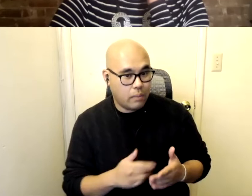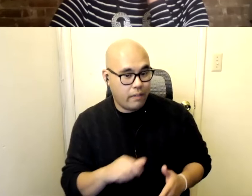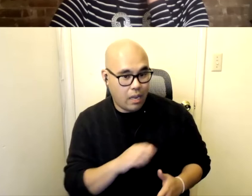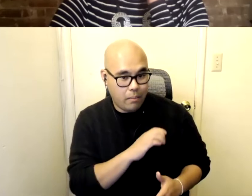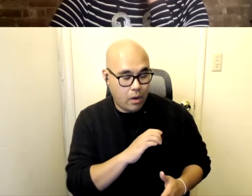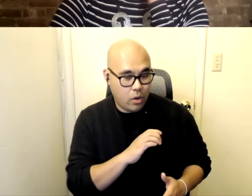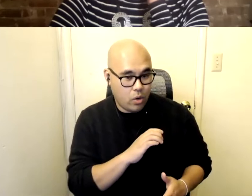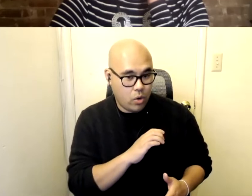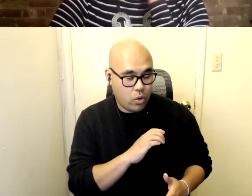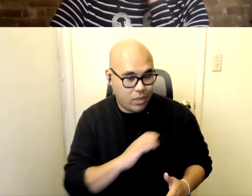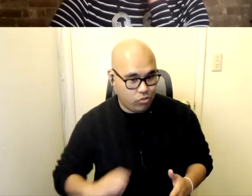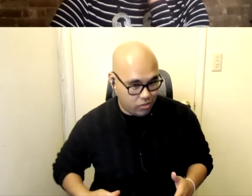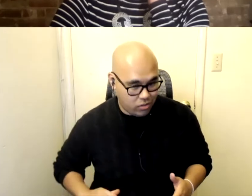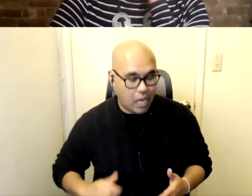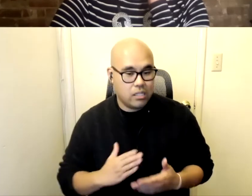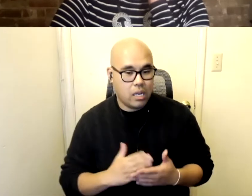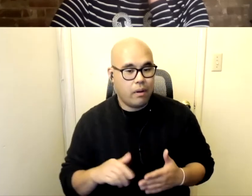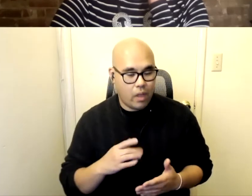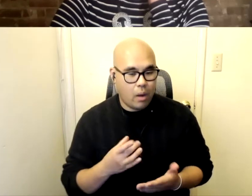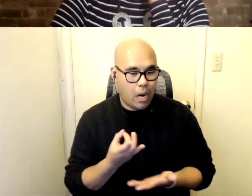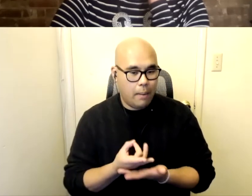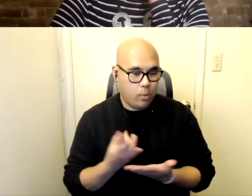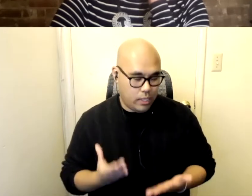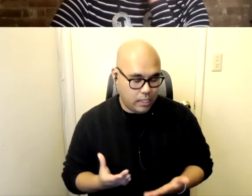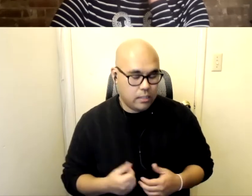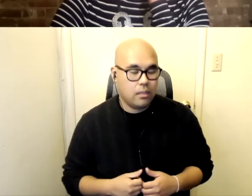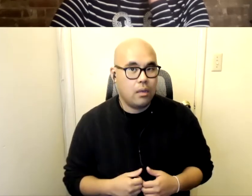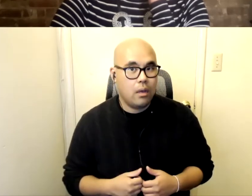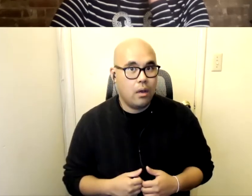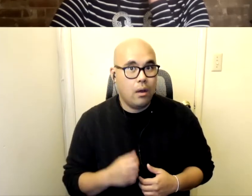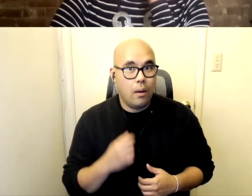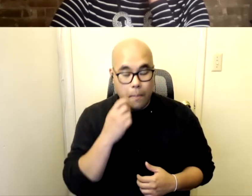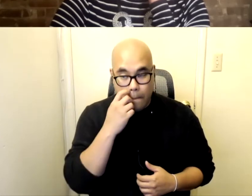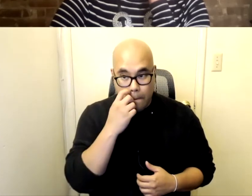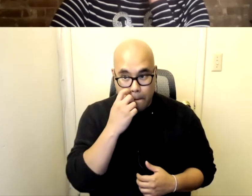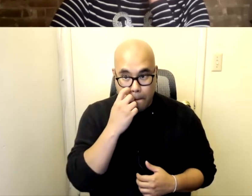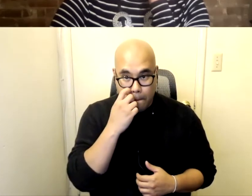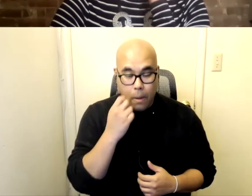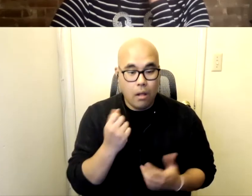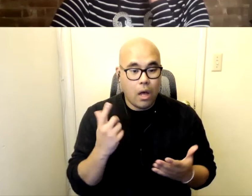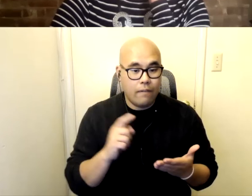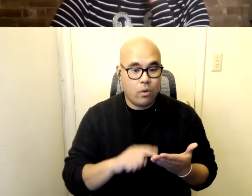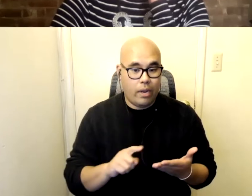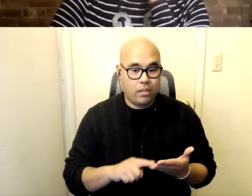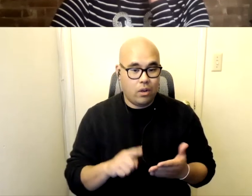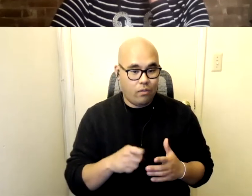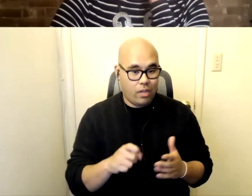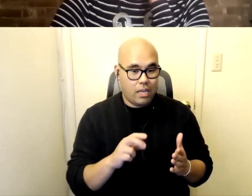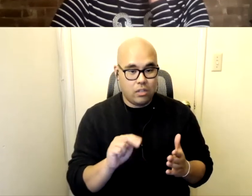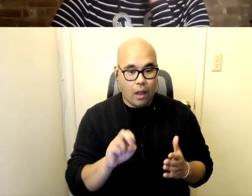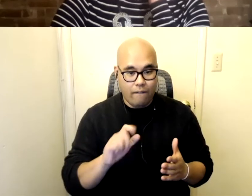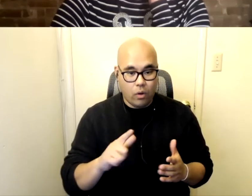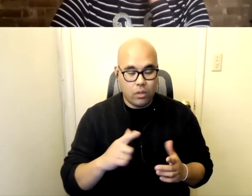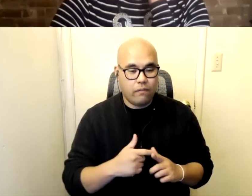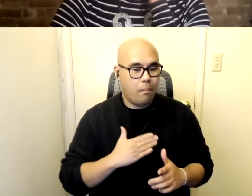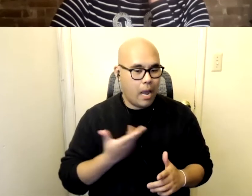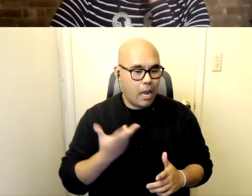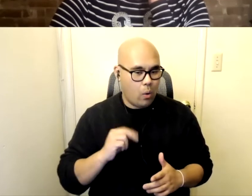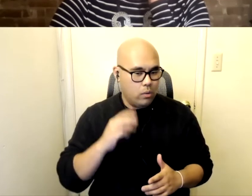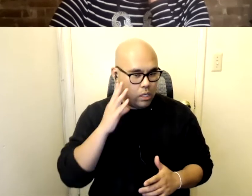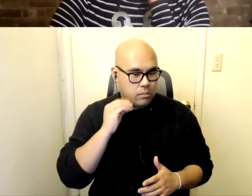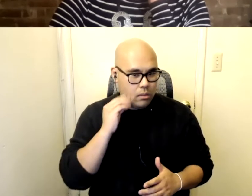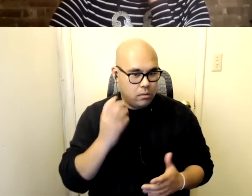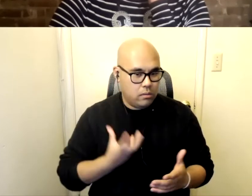are Buddhists. A lot of the research for this novel came from my own experience. So I